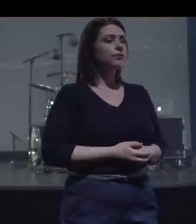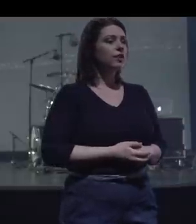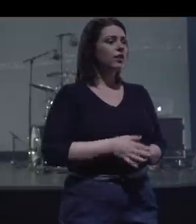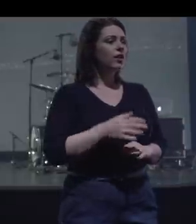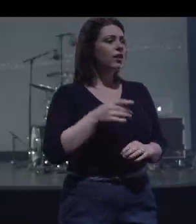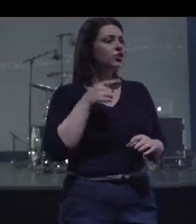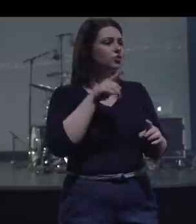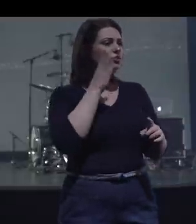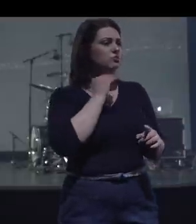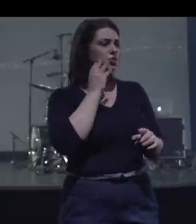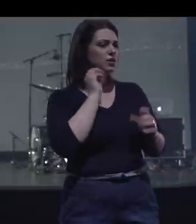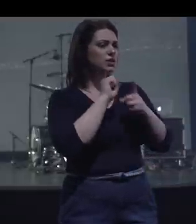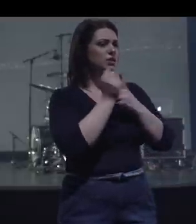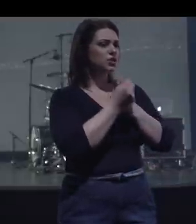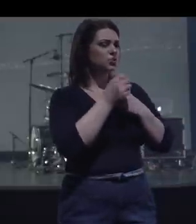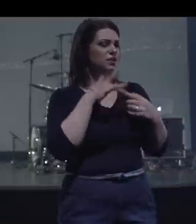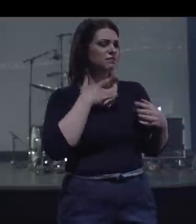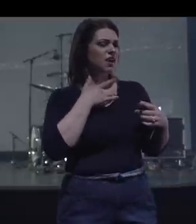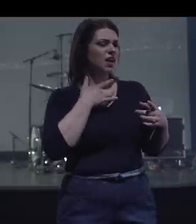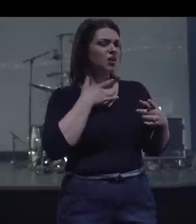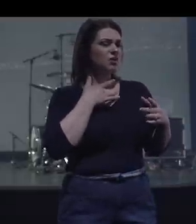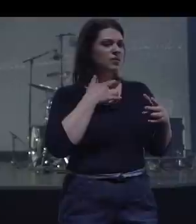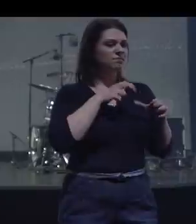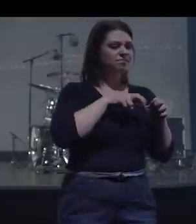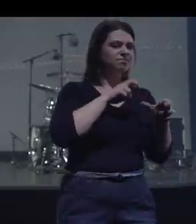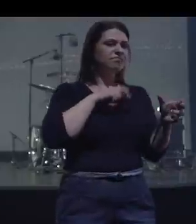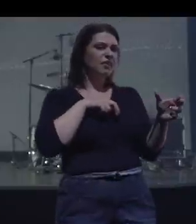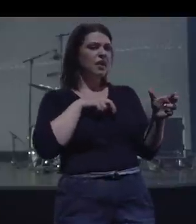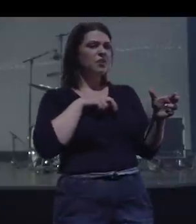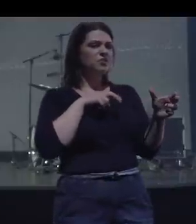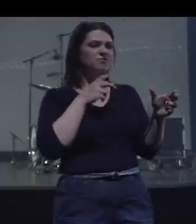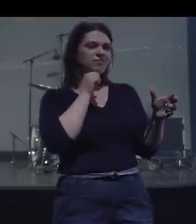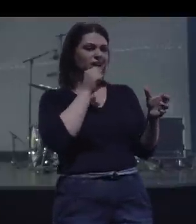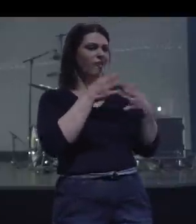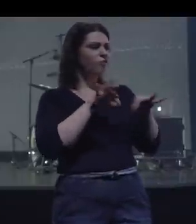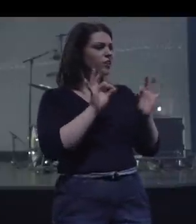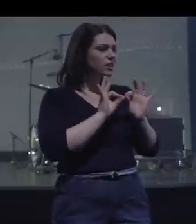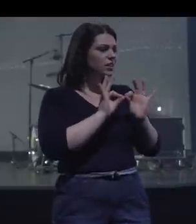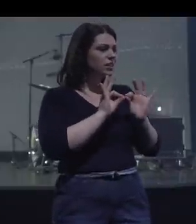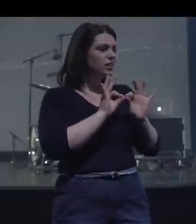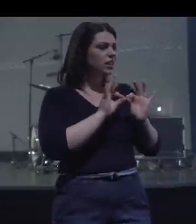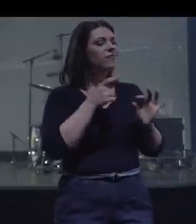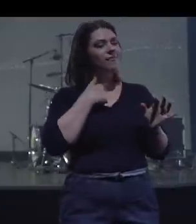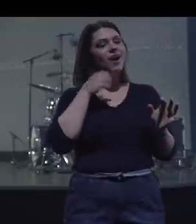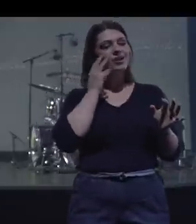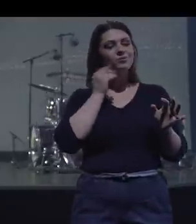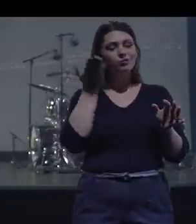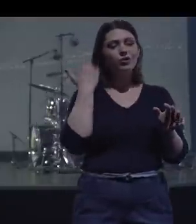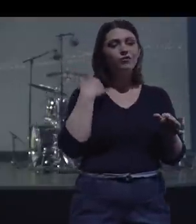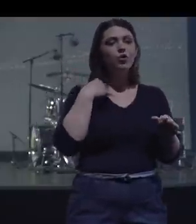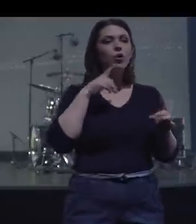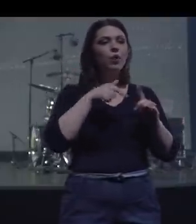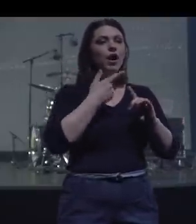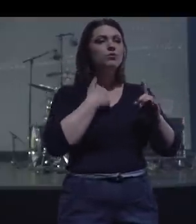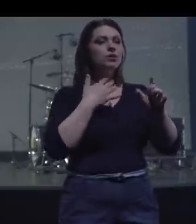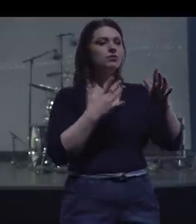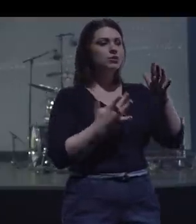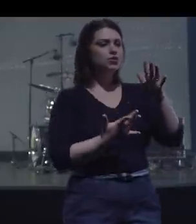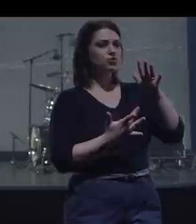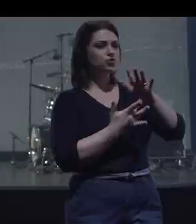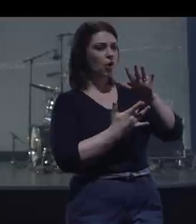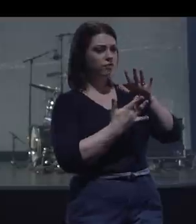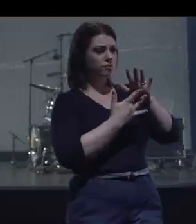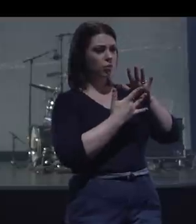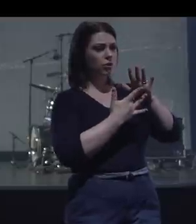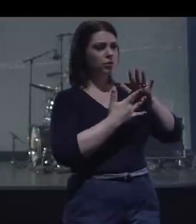felt completely out of place, unworthy? I have many times in my life. One time I remember in particular was when I was a sophomore in high school. We